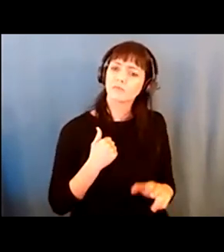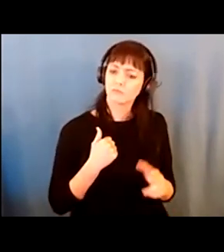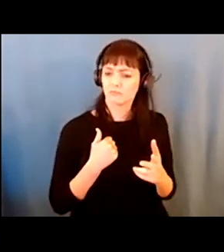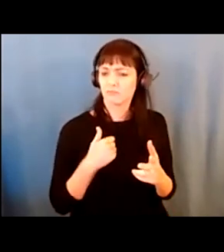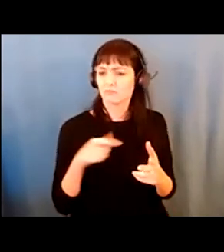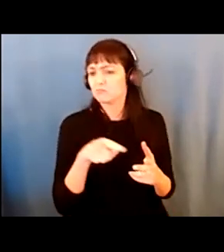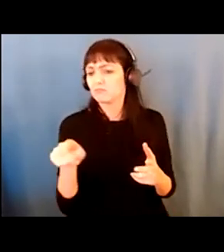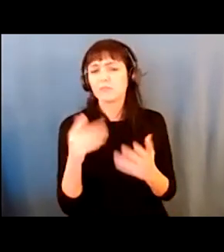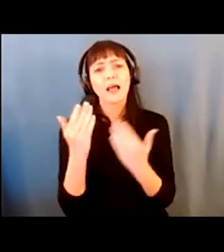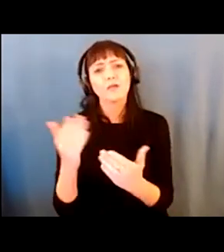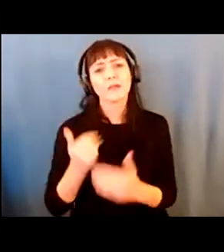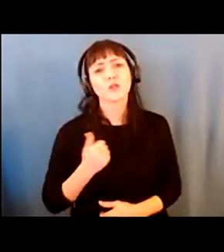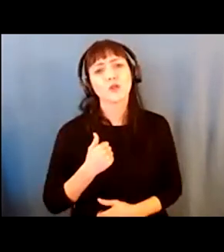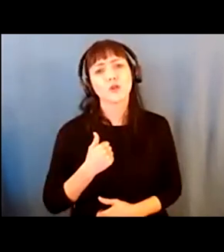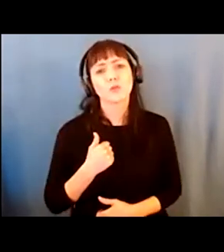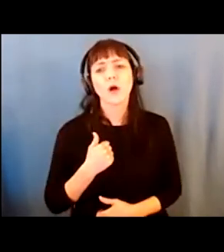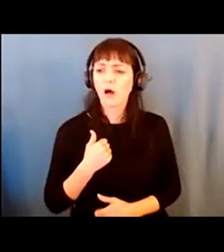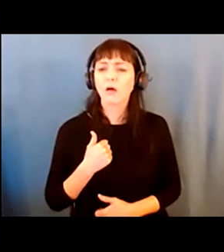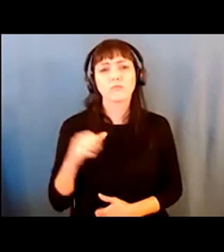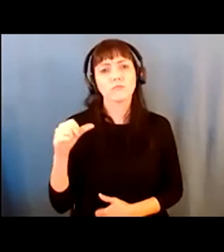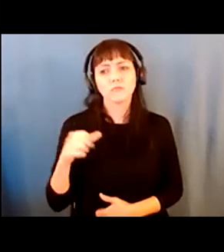that's what it's about?